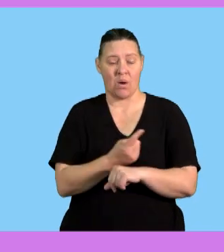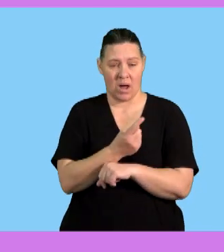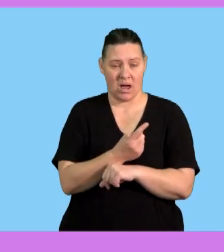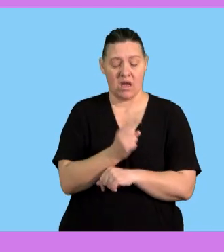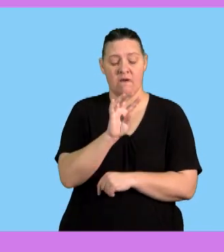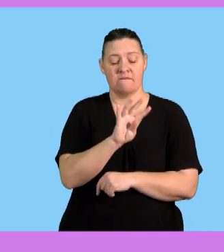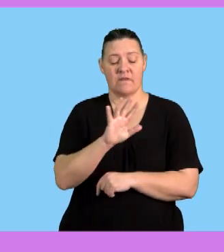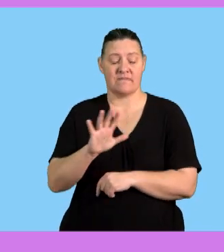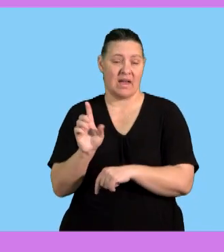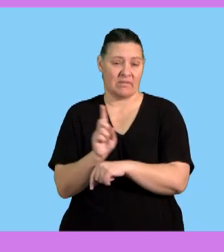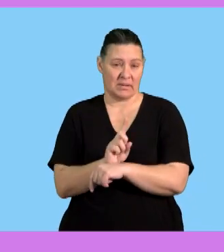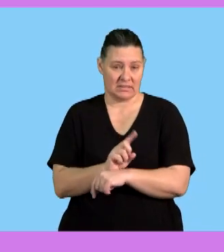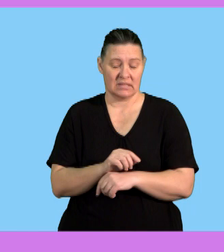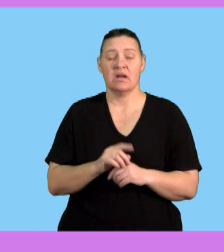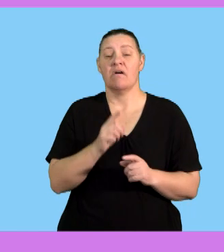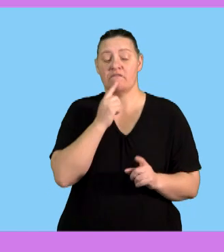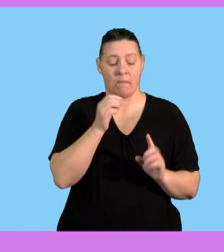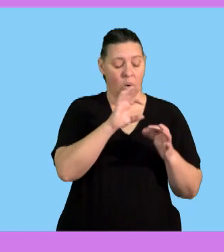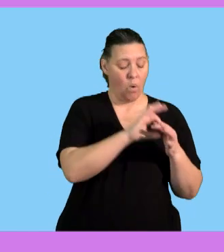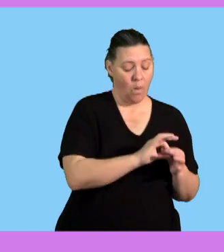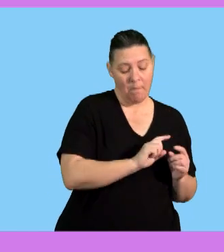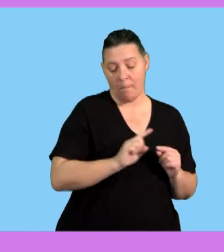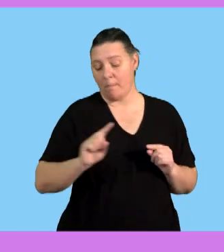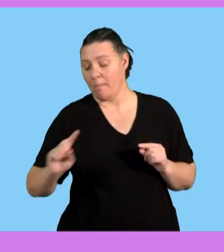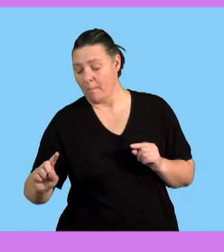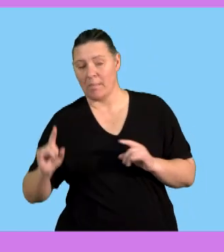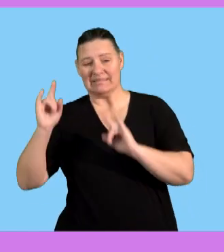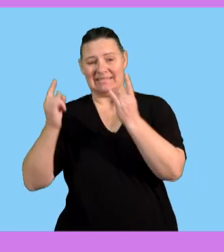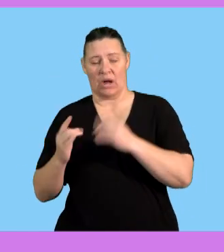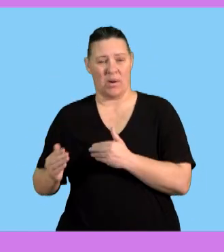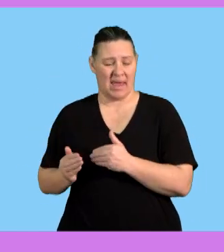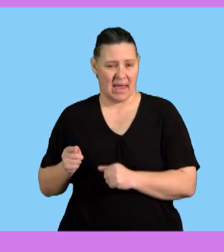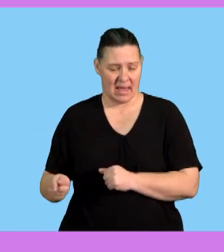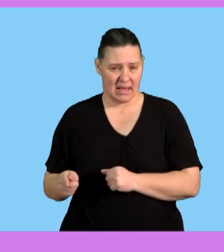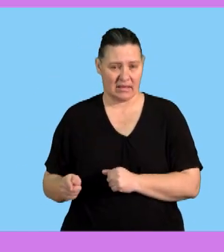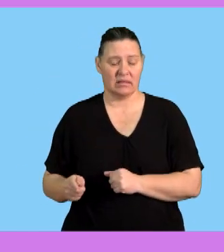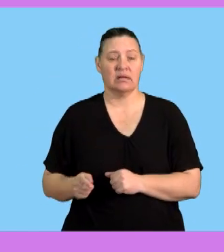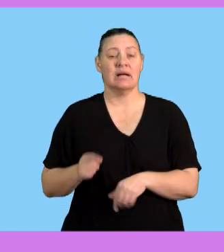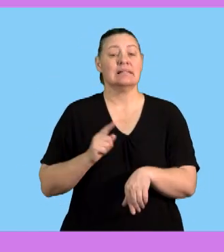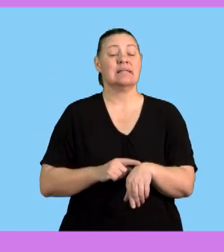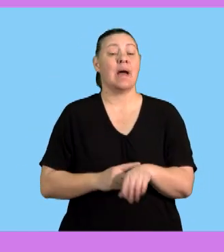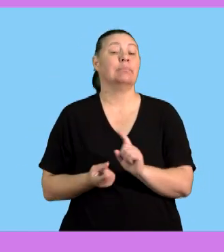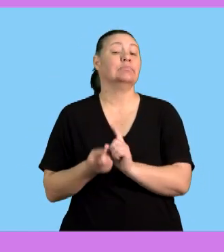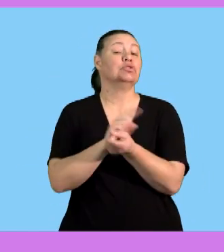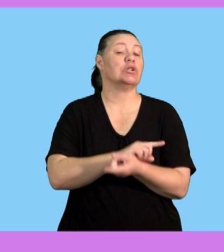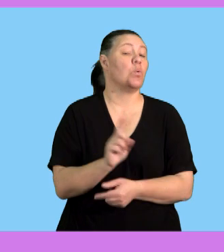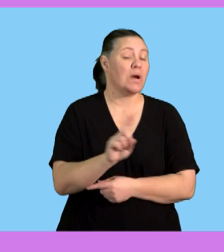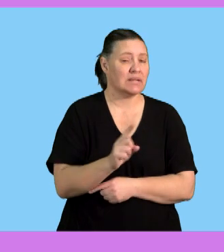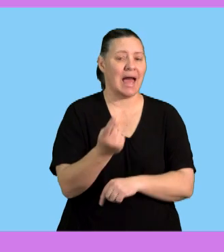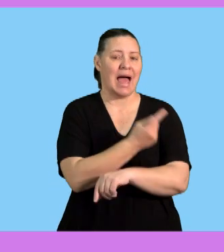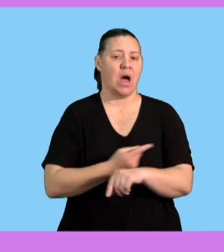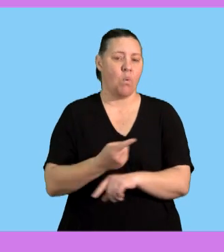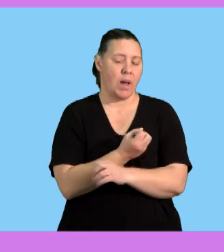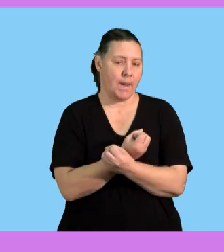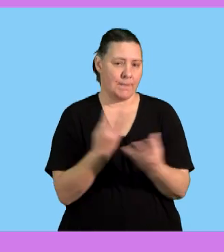hour 45 minutes to travel from home to a nearby town, convert the time to